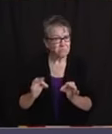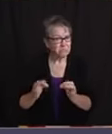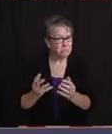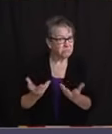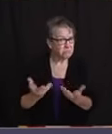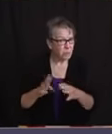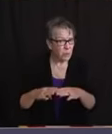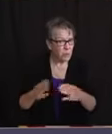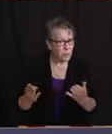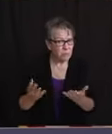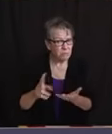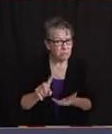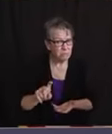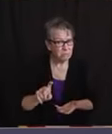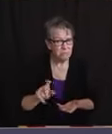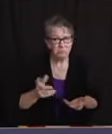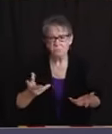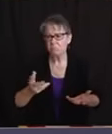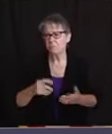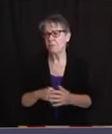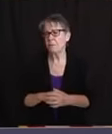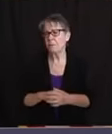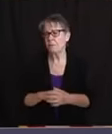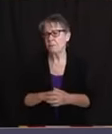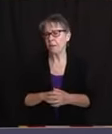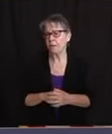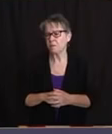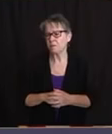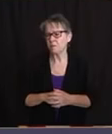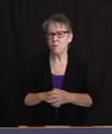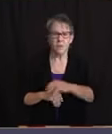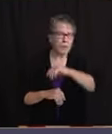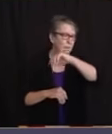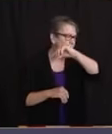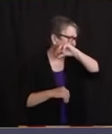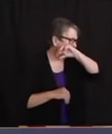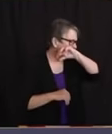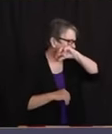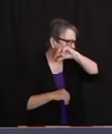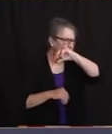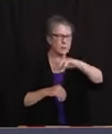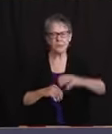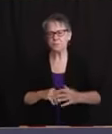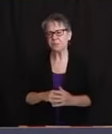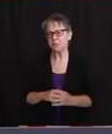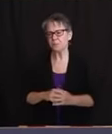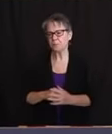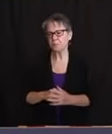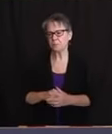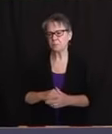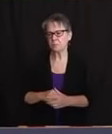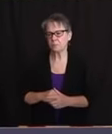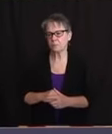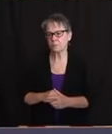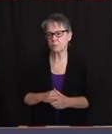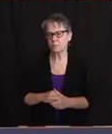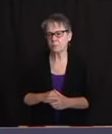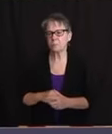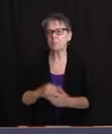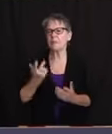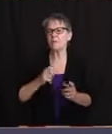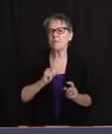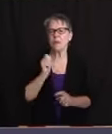think you'd see, Christina, I'm not going to practice epidemiology without a license. Turn it over to you. If we had a